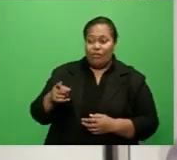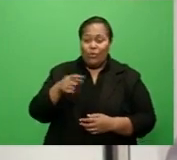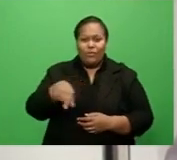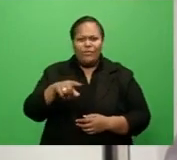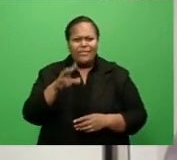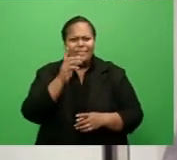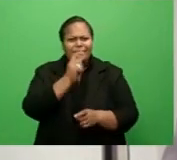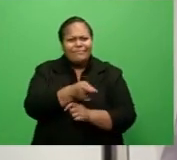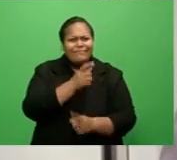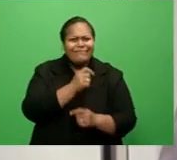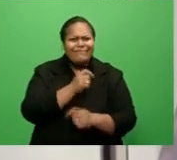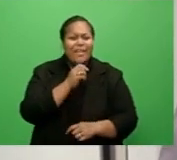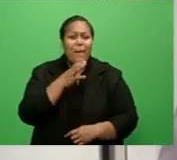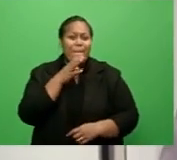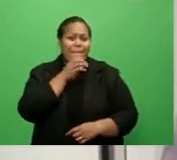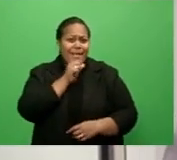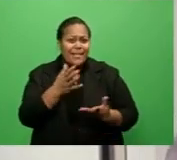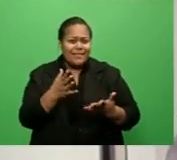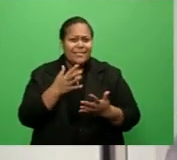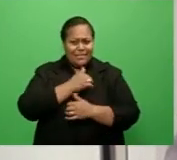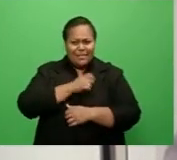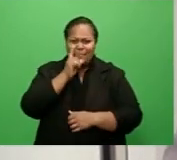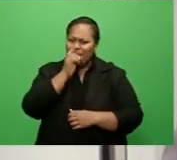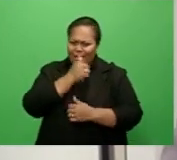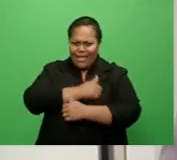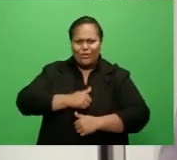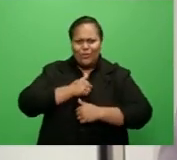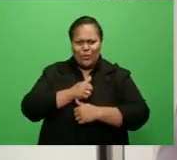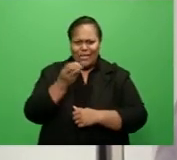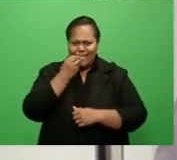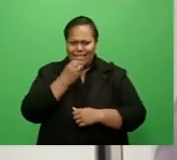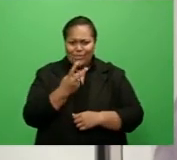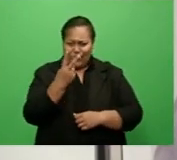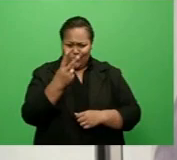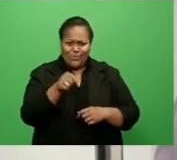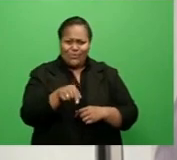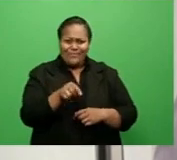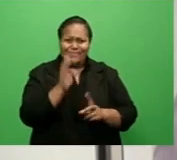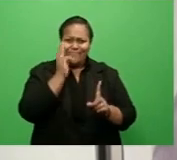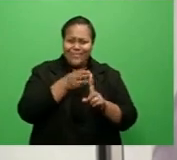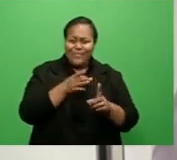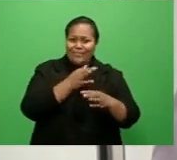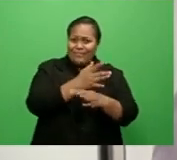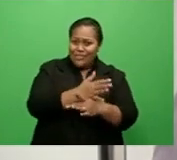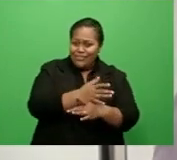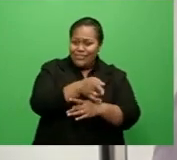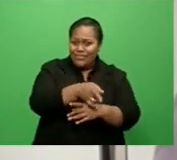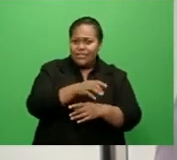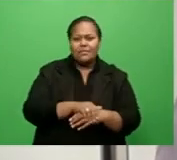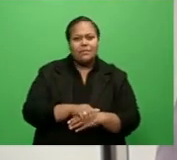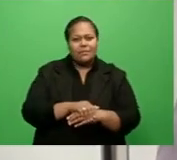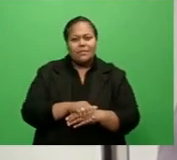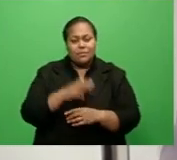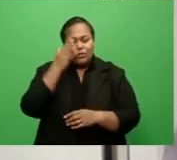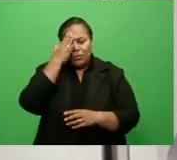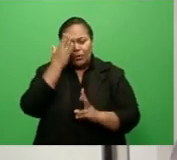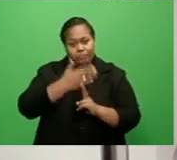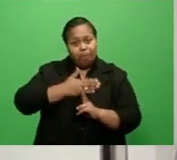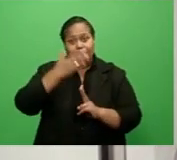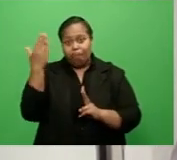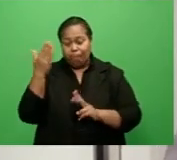people that enjoy eating kakao and don thought that lifting of the ban was quite timely,